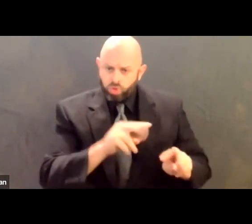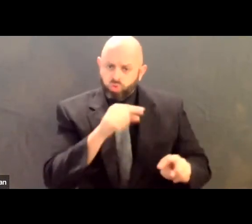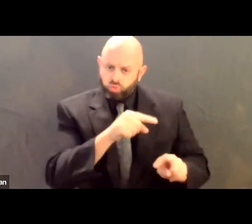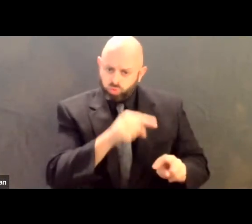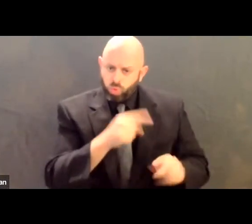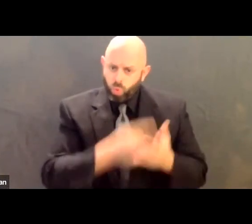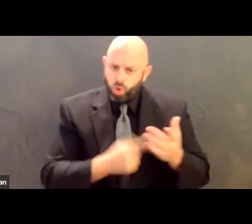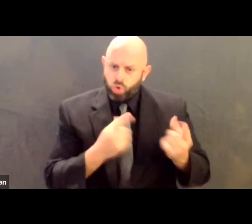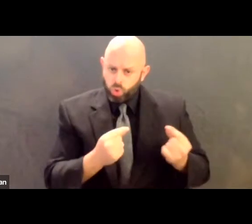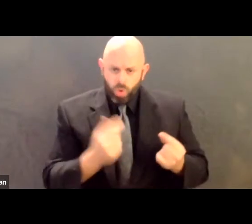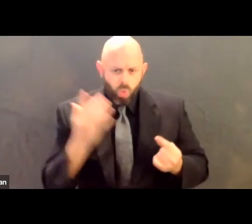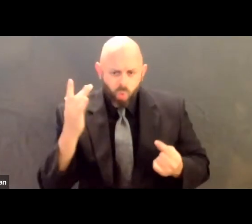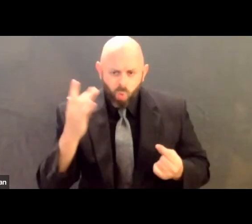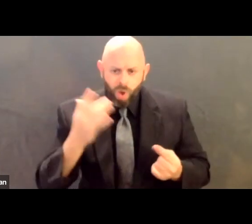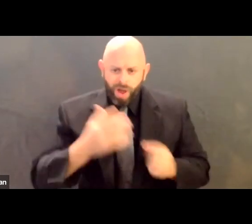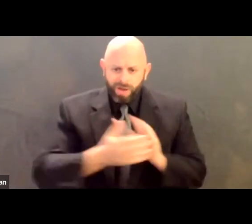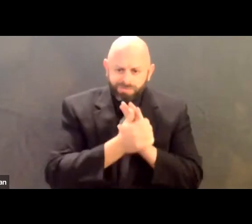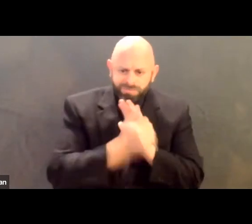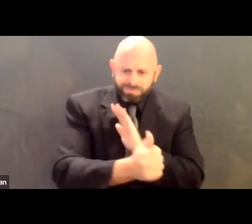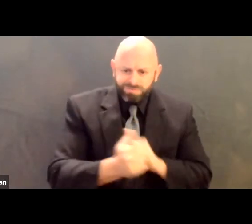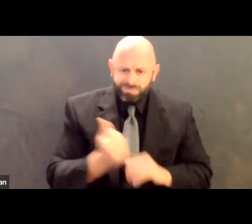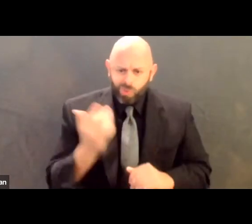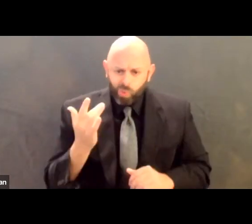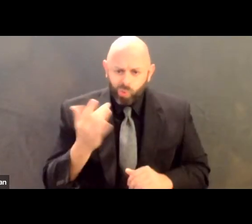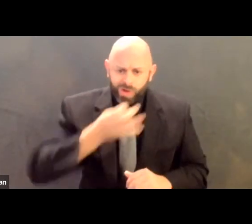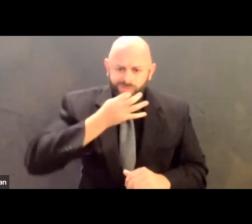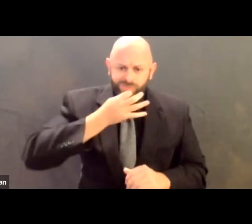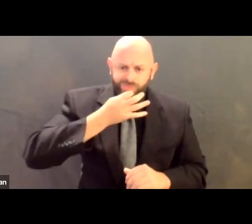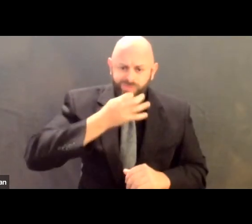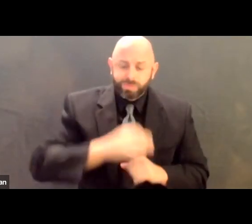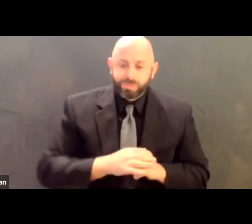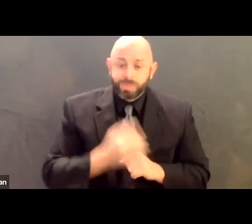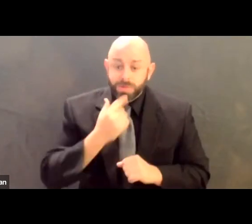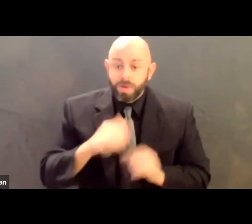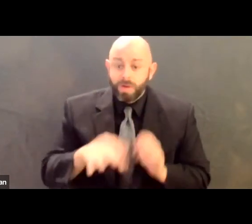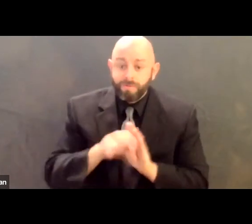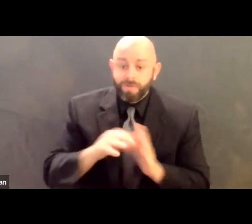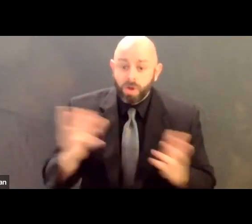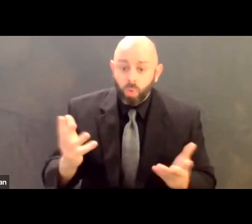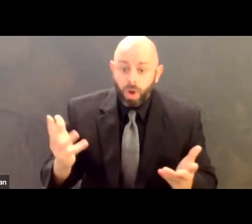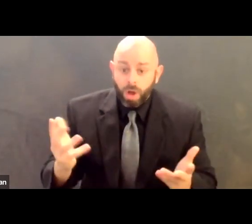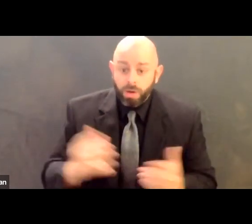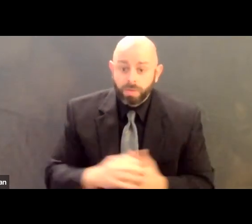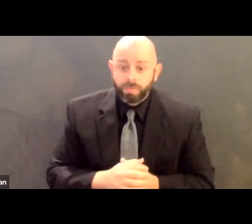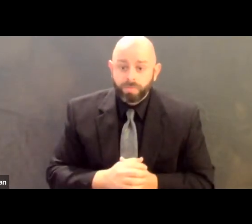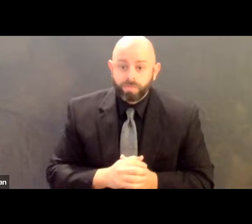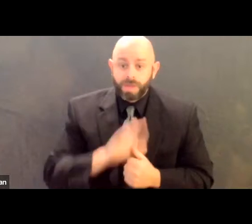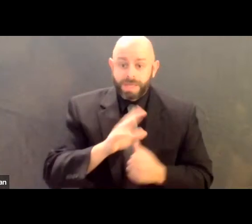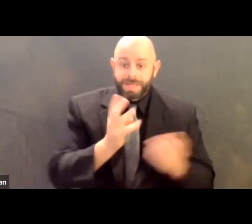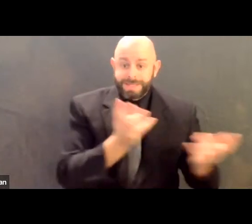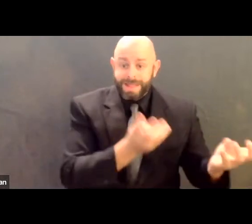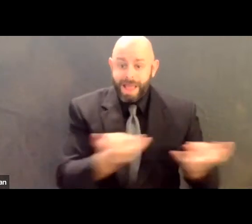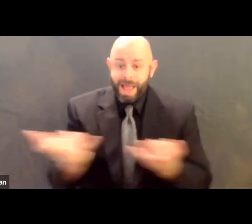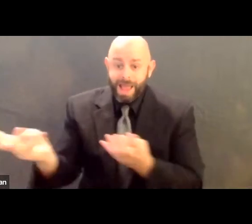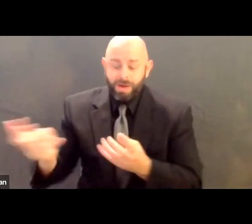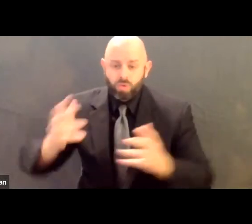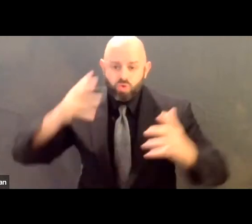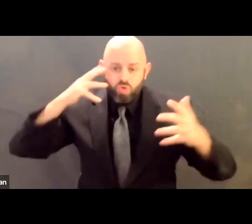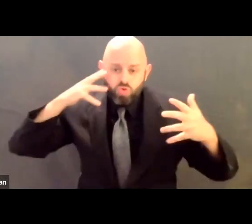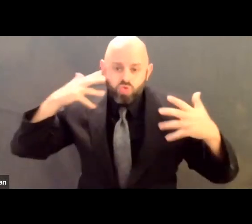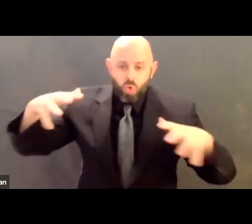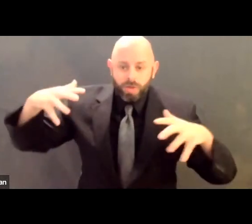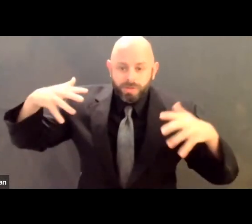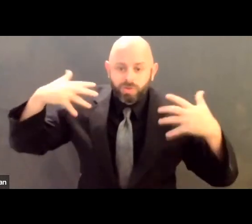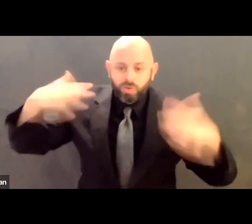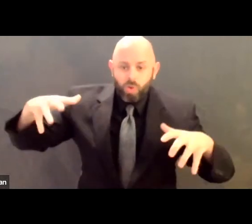made him so good." He said, "Here's what we found out. The line on which he worked was very noisy. A